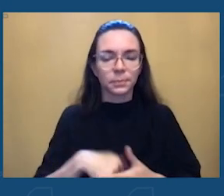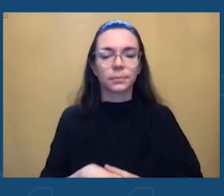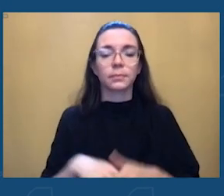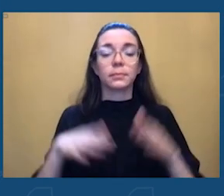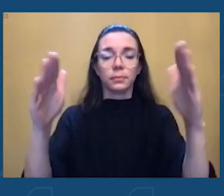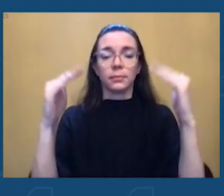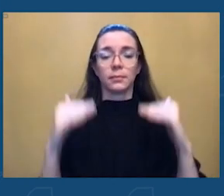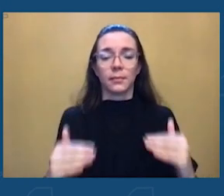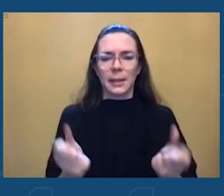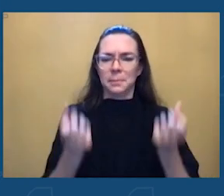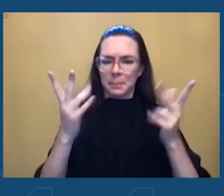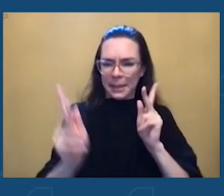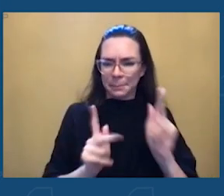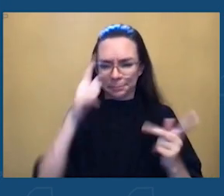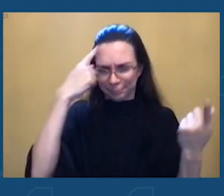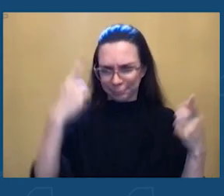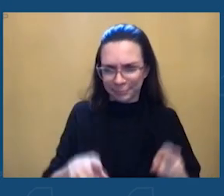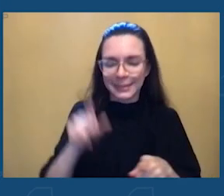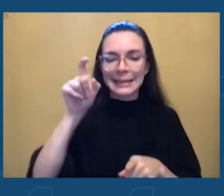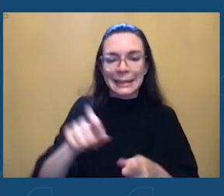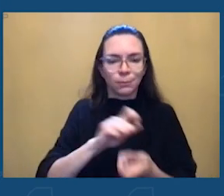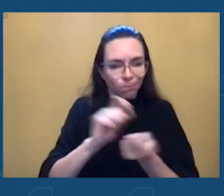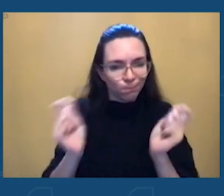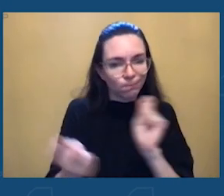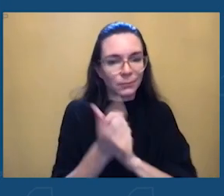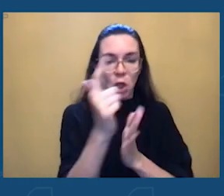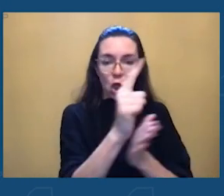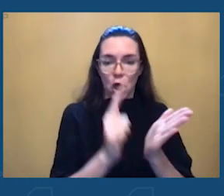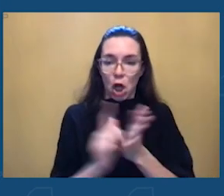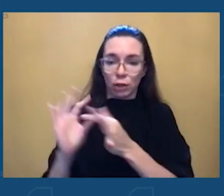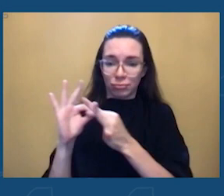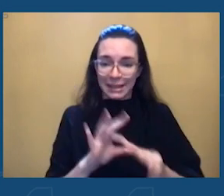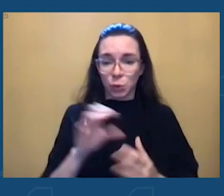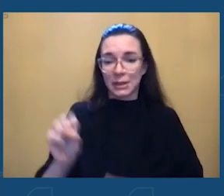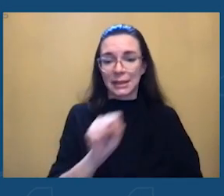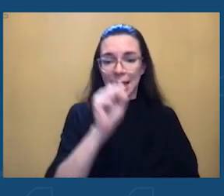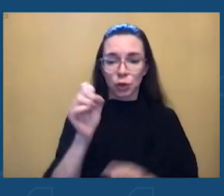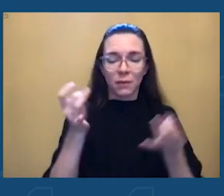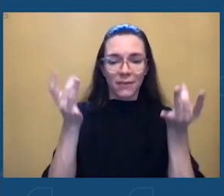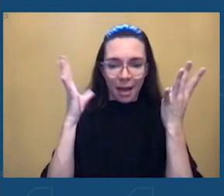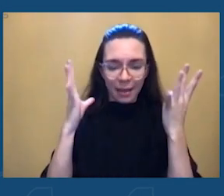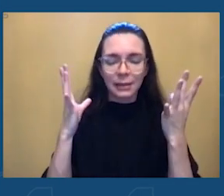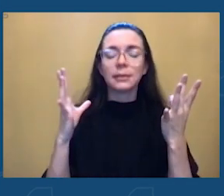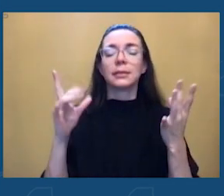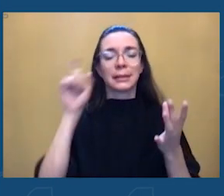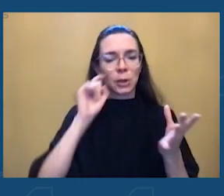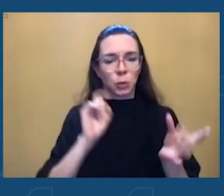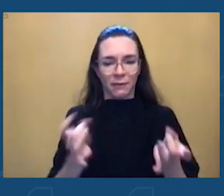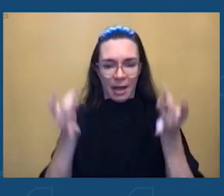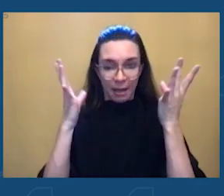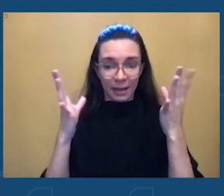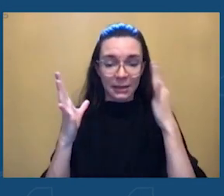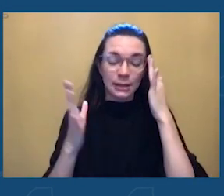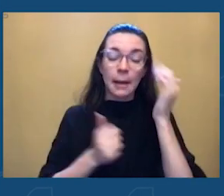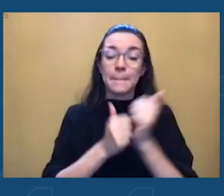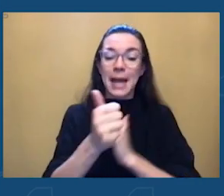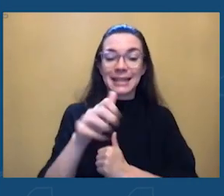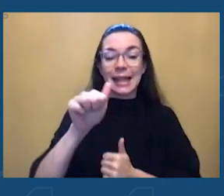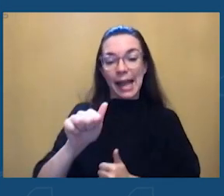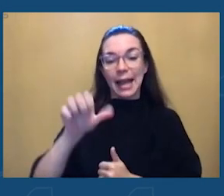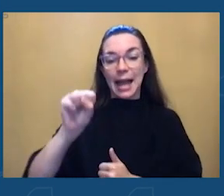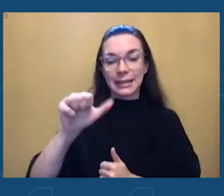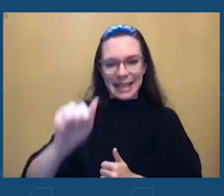around sexual violence. Passing the ASA was hard, and I wish it had not been this